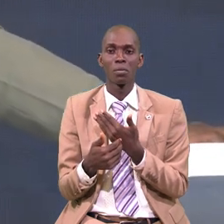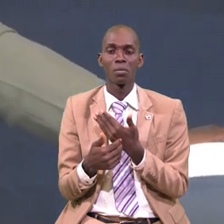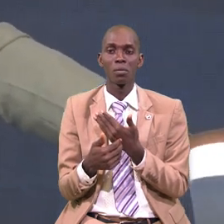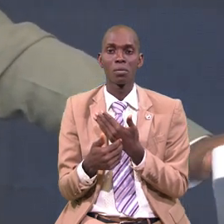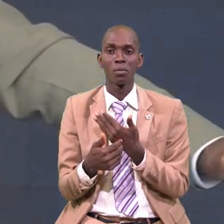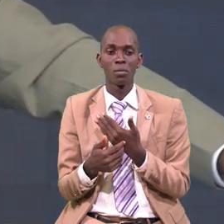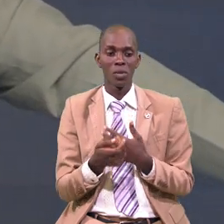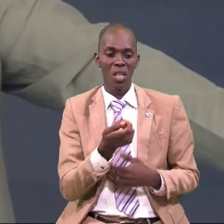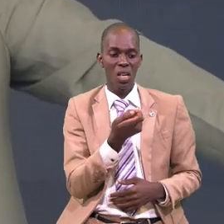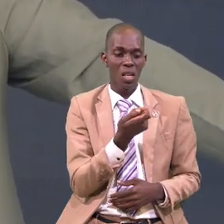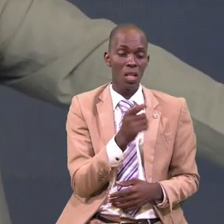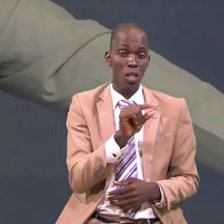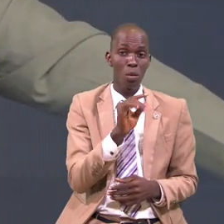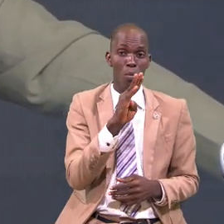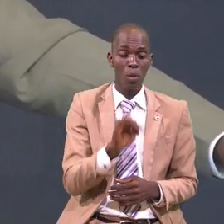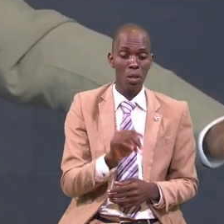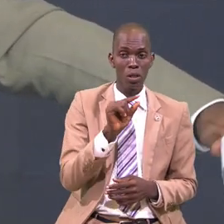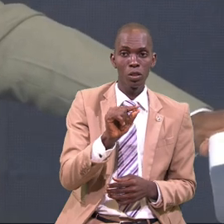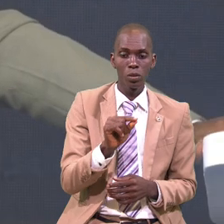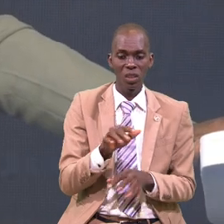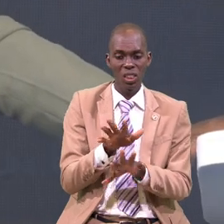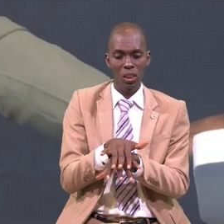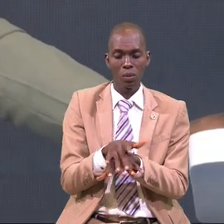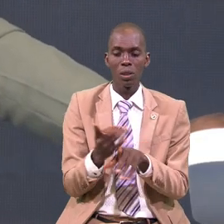Little by little, deception comes in.